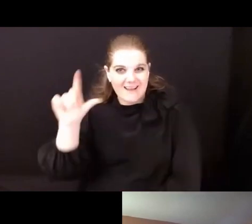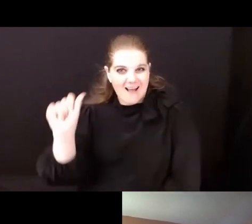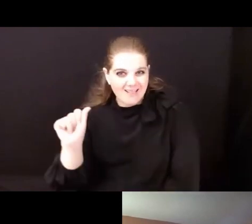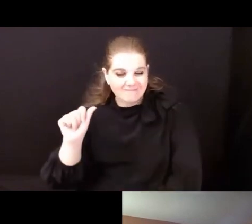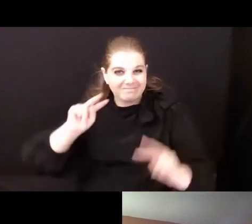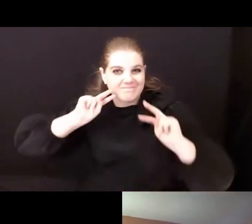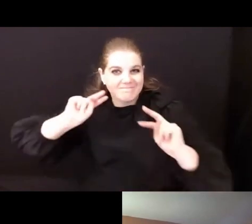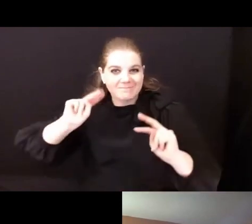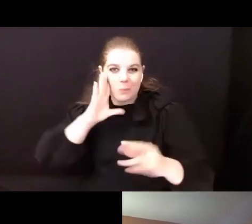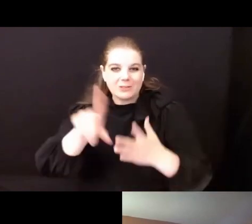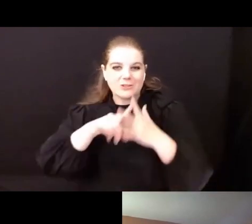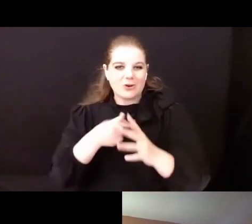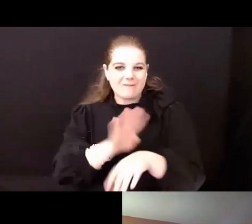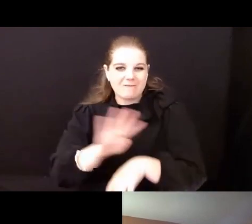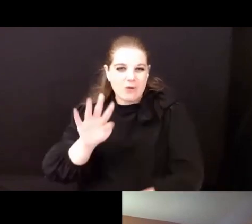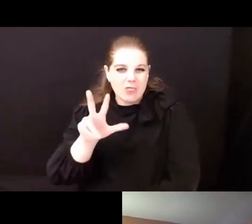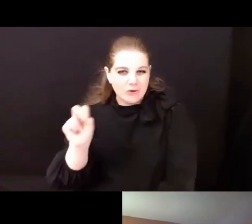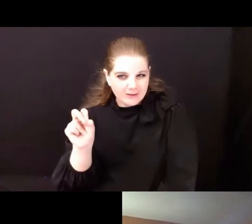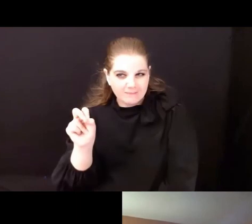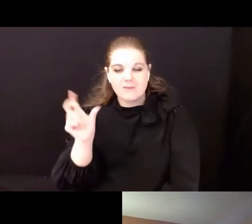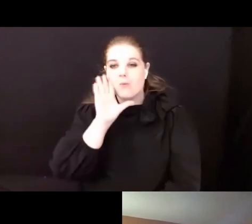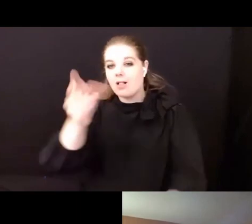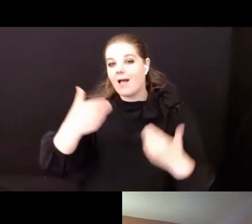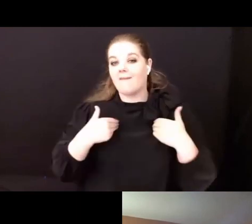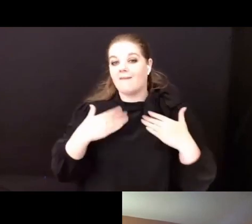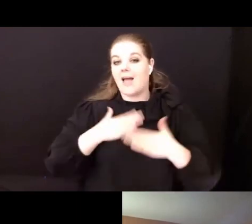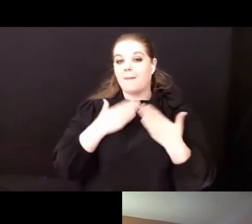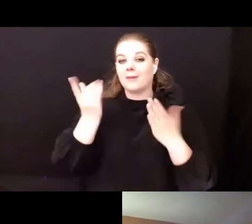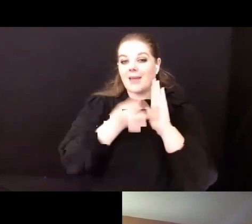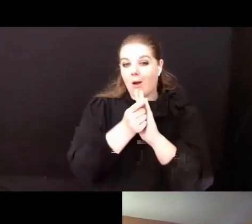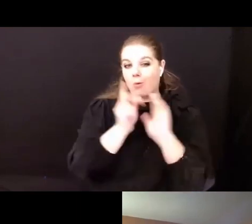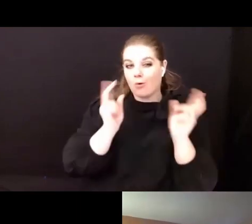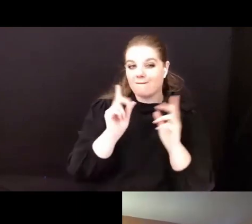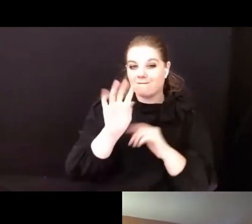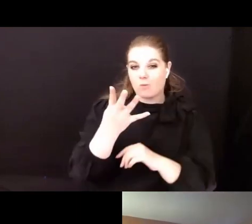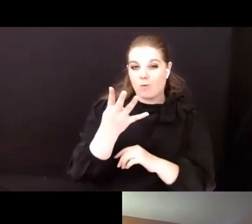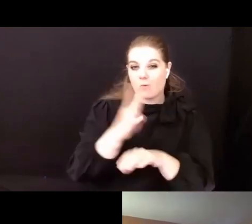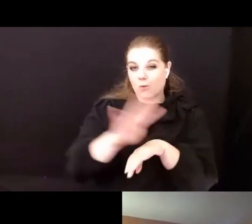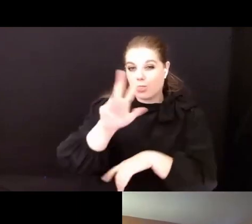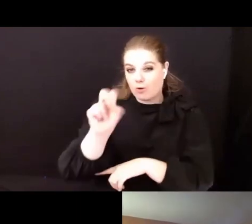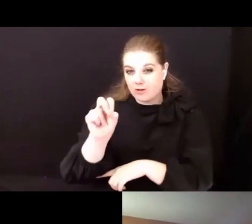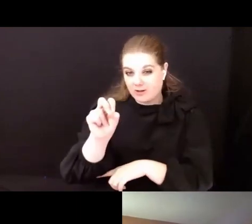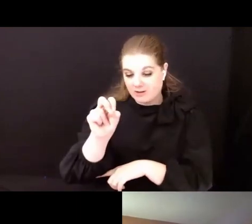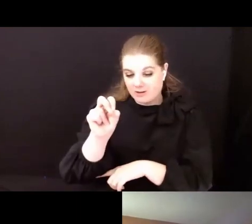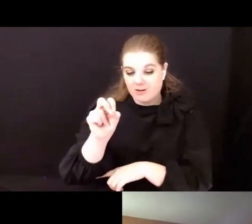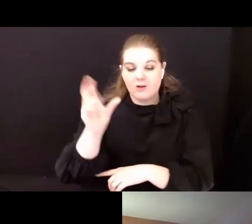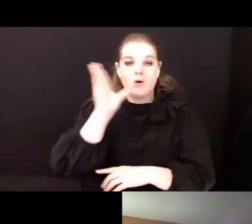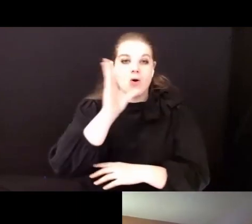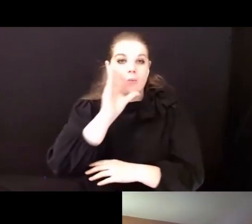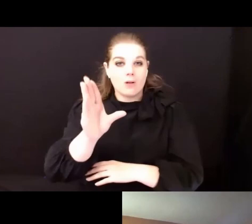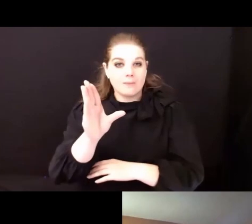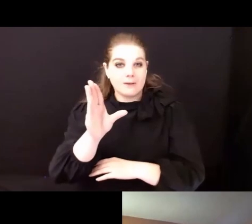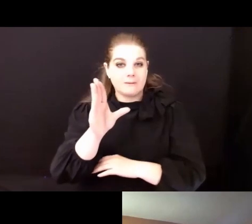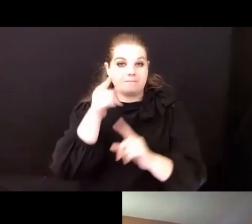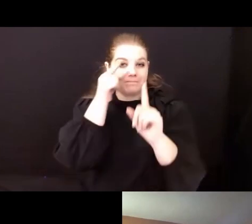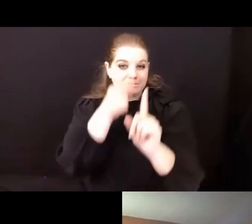at 4:30, and so we'll have a happy hour at 4:30, and we'll be highlighting 30 watch parties. And